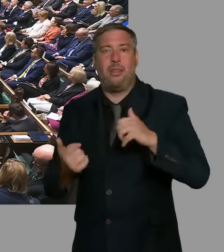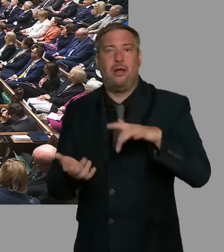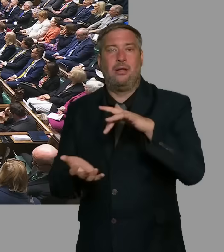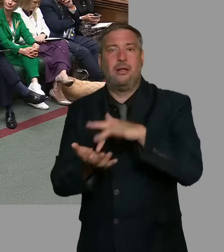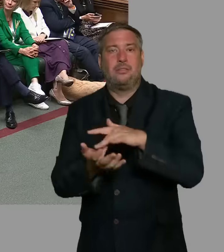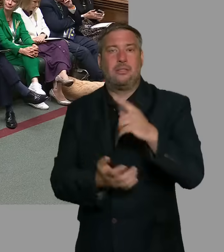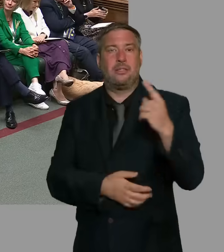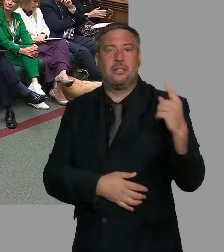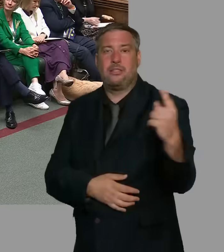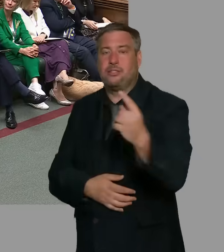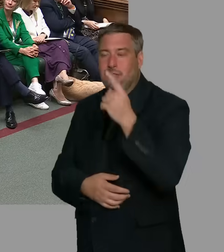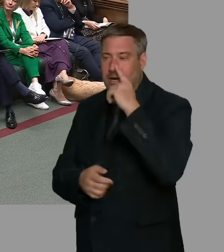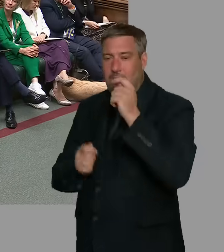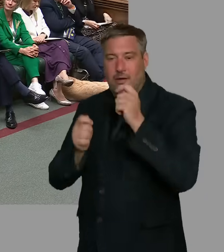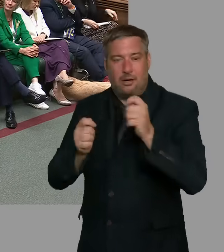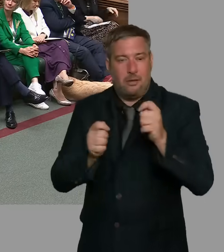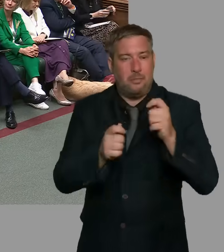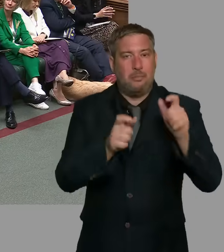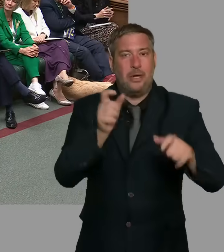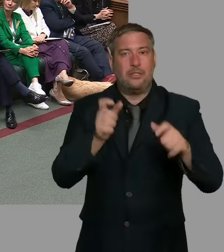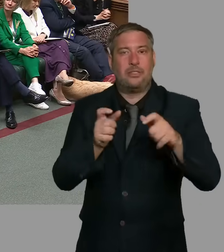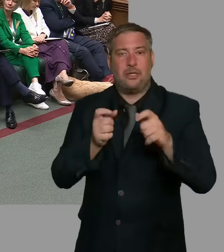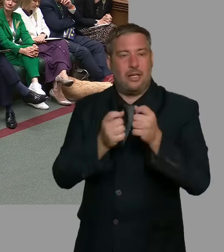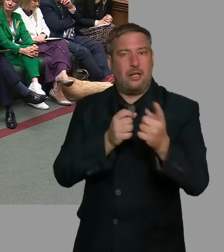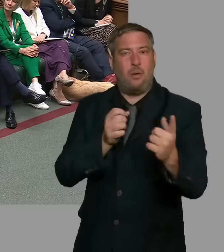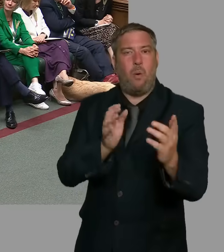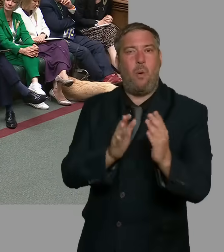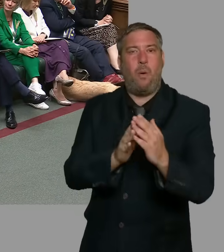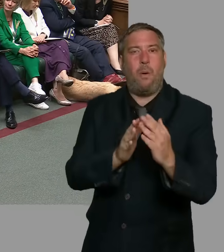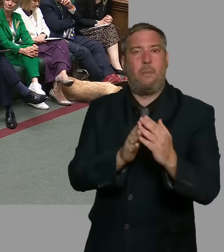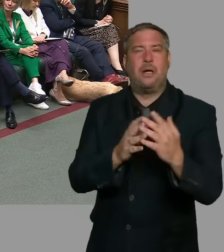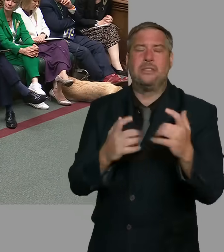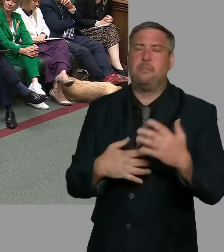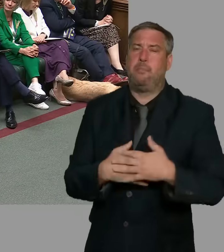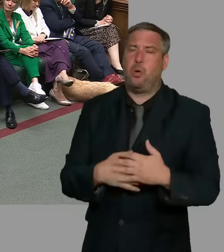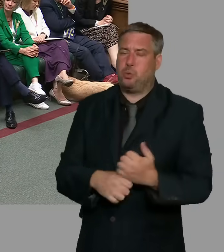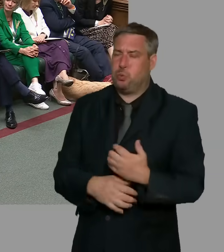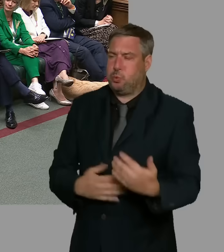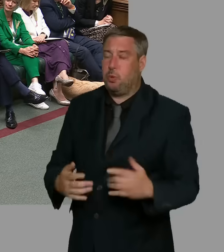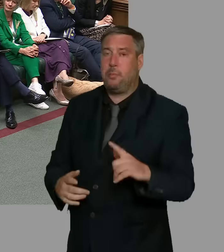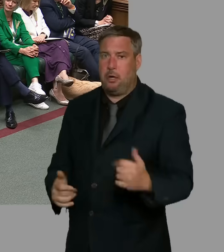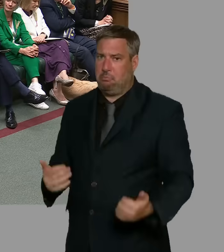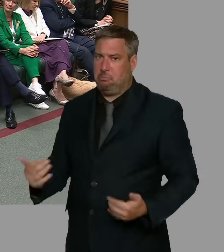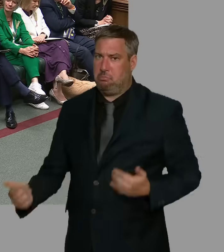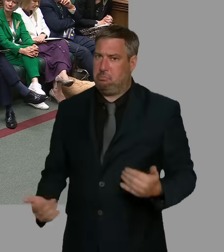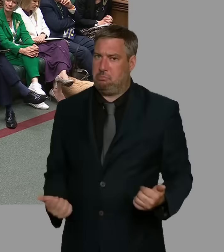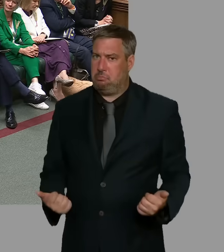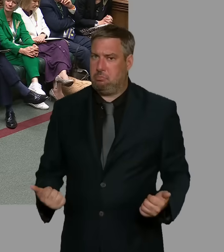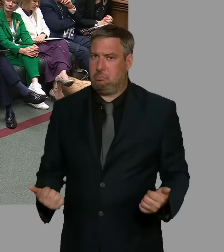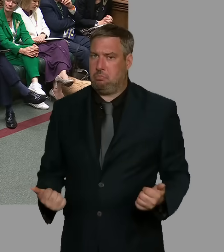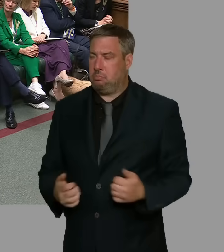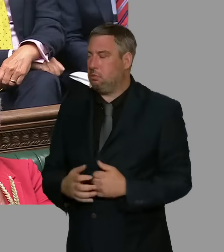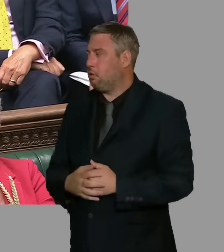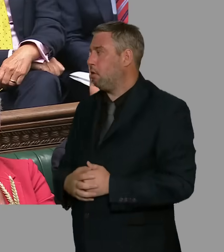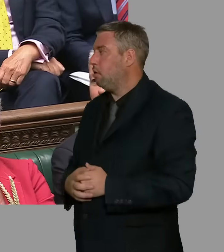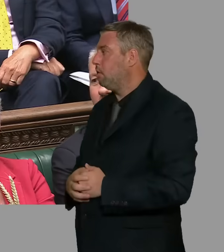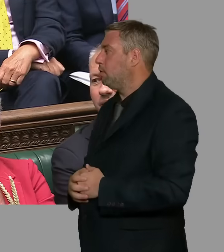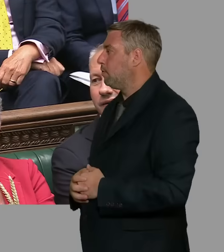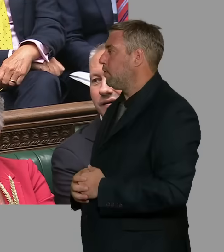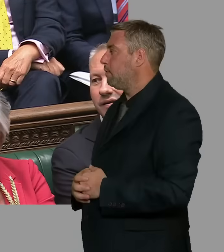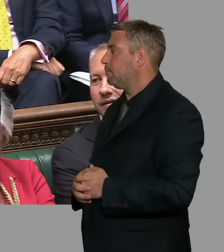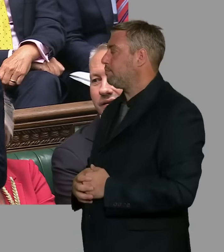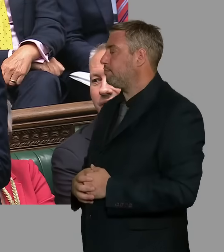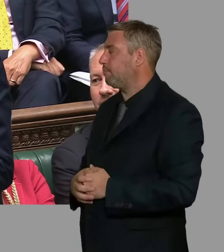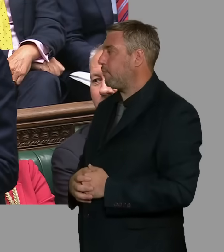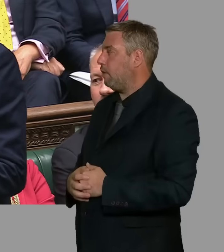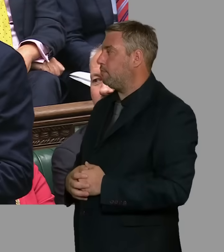Thank you, Mr. Speaker. Can I join the Prime Minister in sending our condolences to His Majesty and the royal family on the death of the Duchess